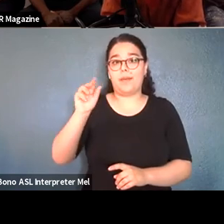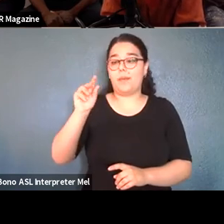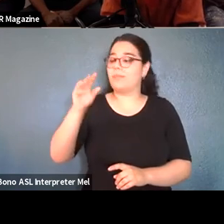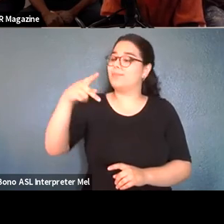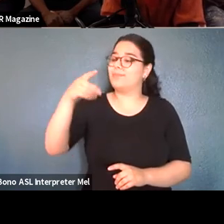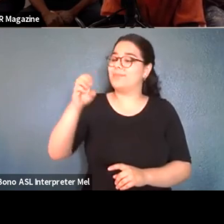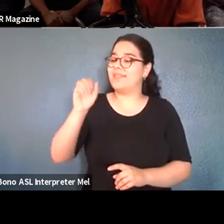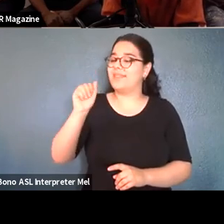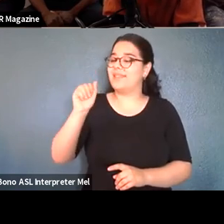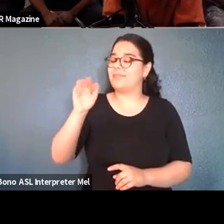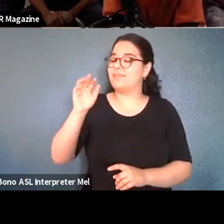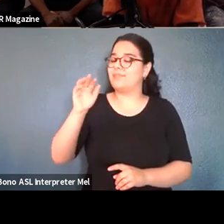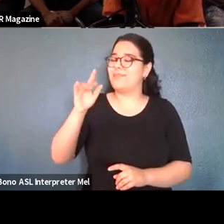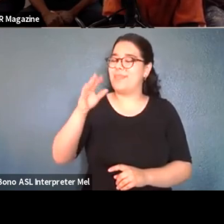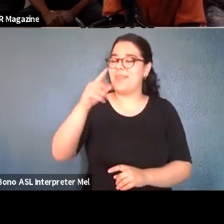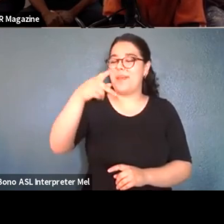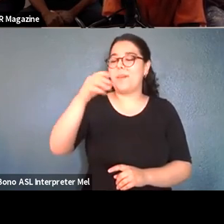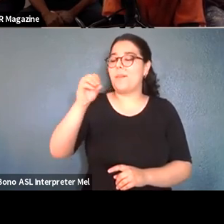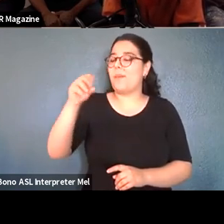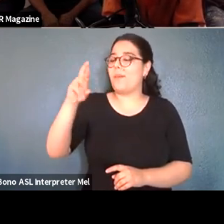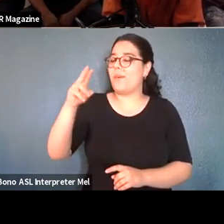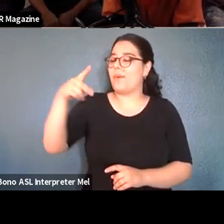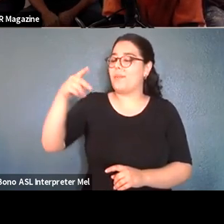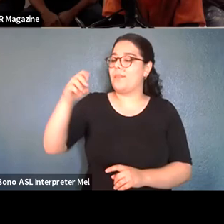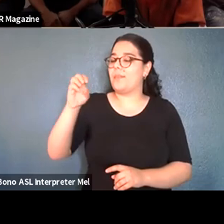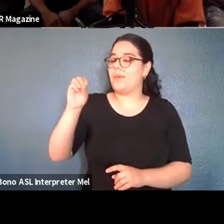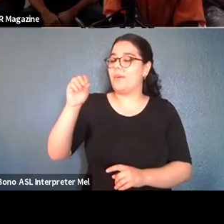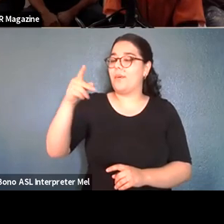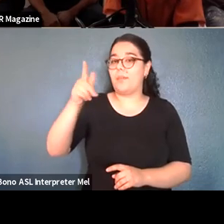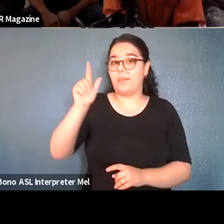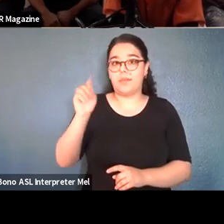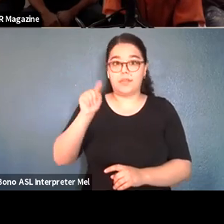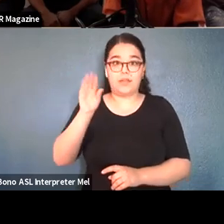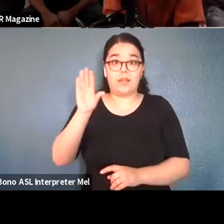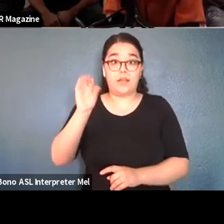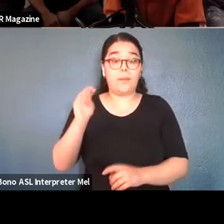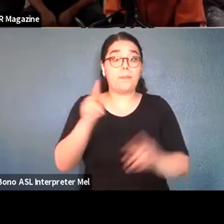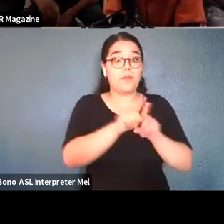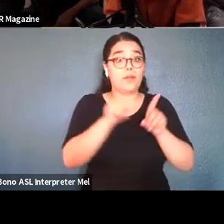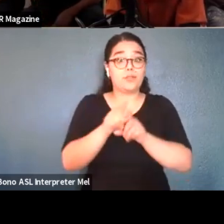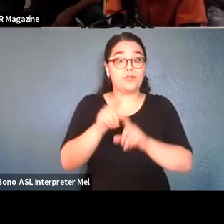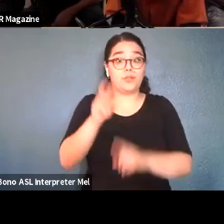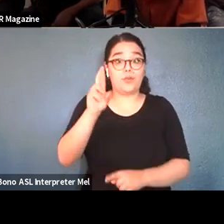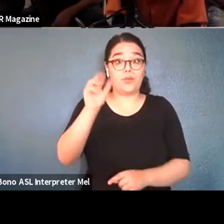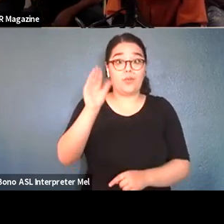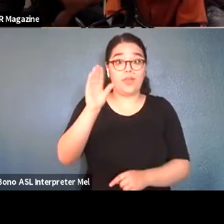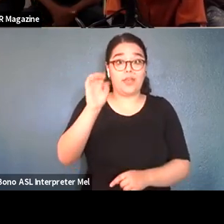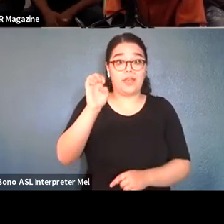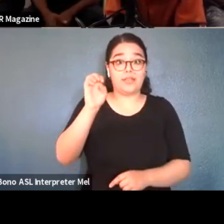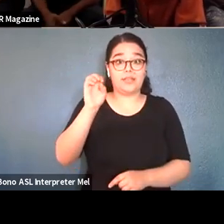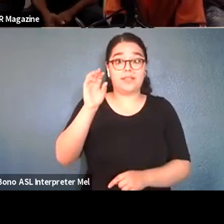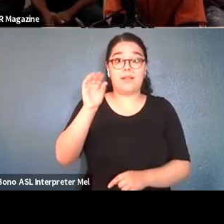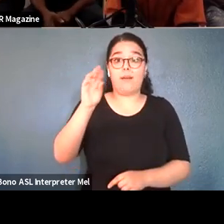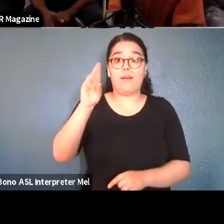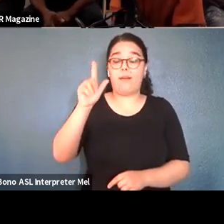poverty, media justice.org. Race, poverty, and maybe Emily, you could put it in the chat. And when is the next one